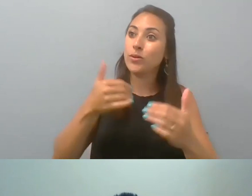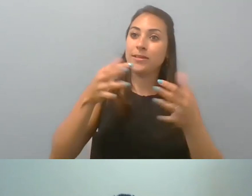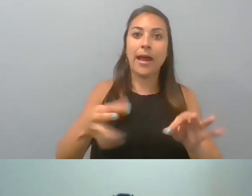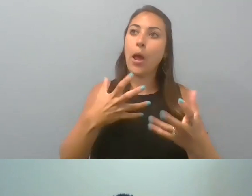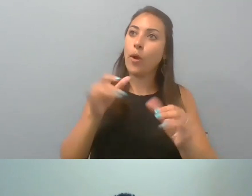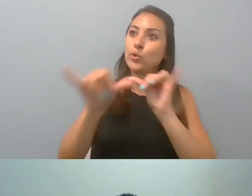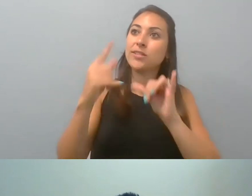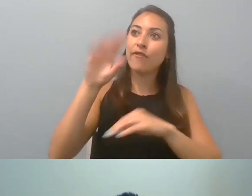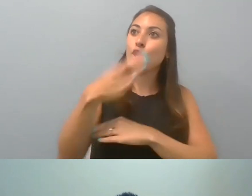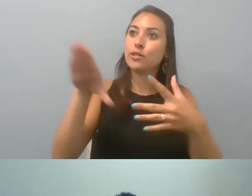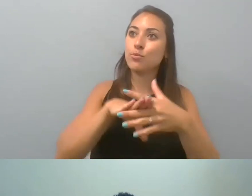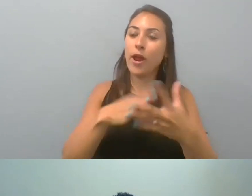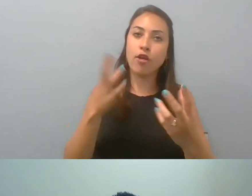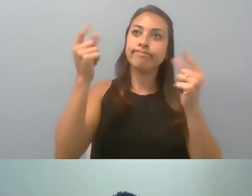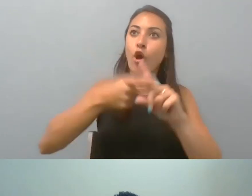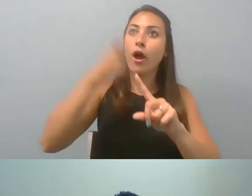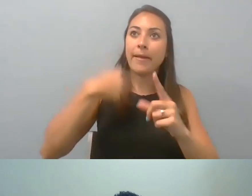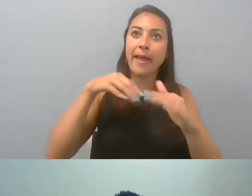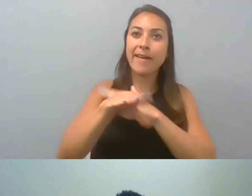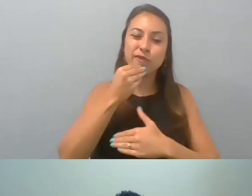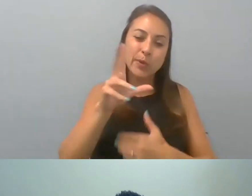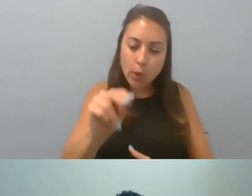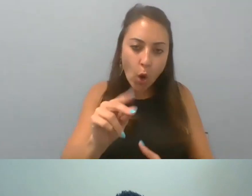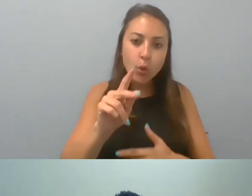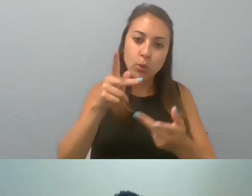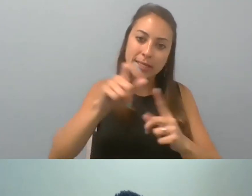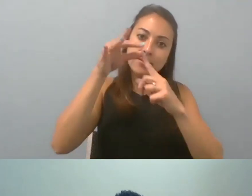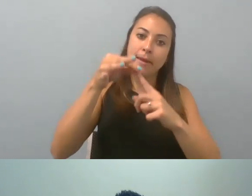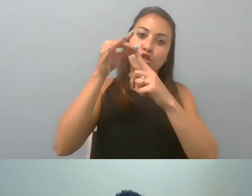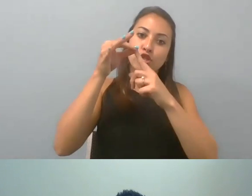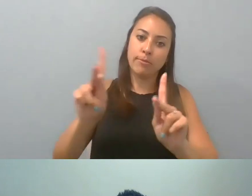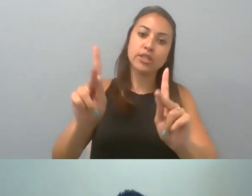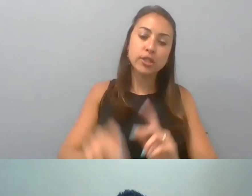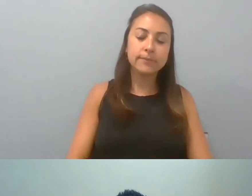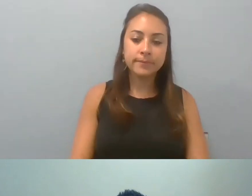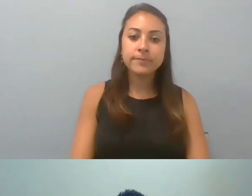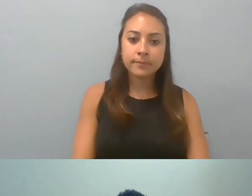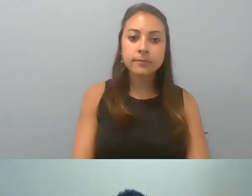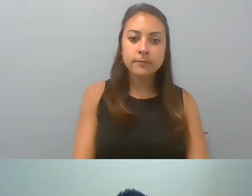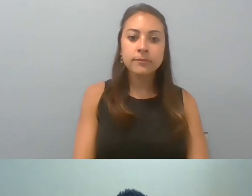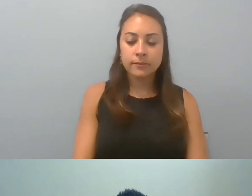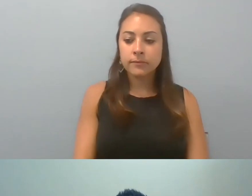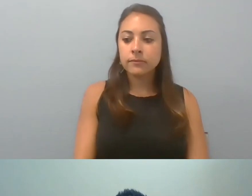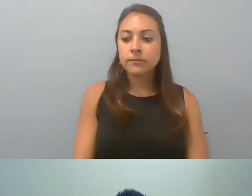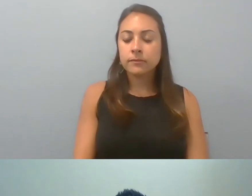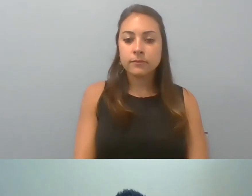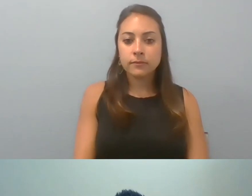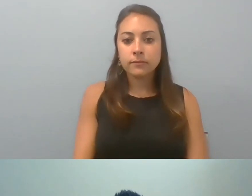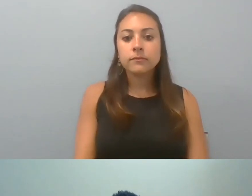instance, will just automatically have access to the dining halls, but we are open. So you can either decide